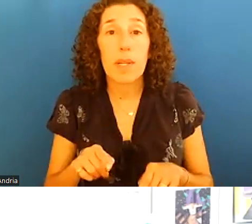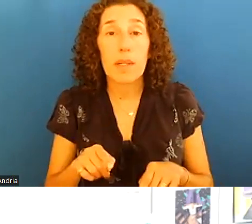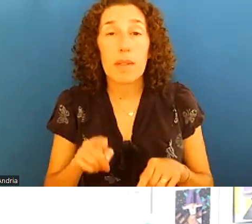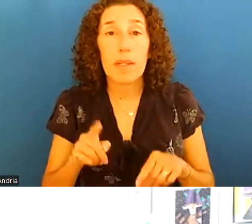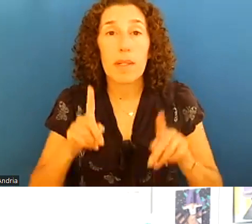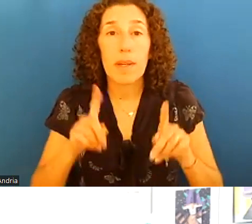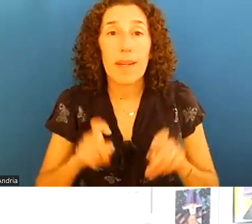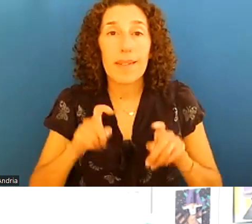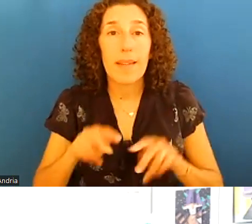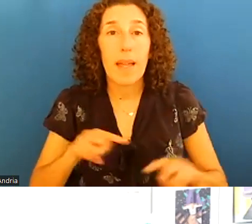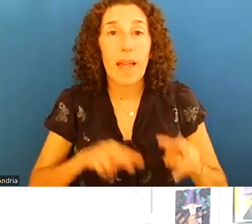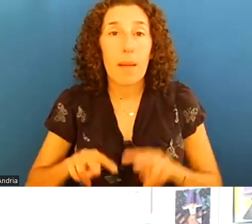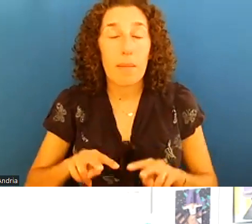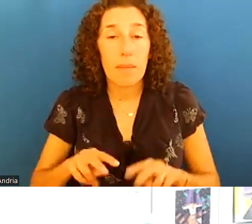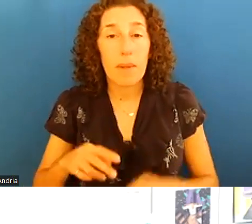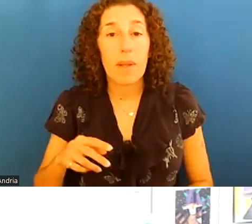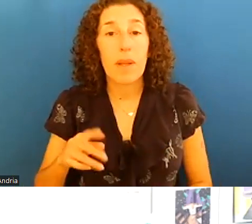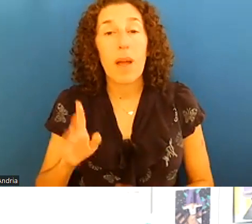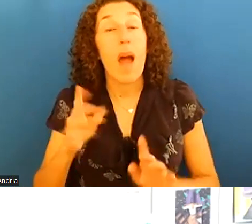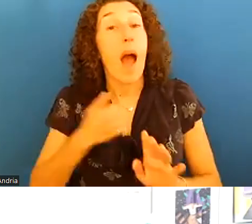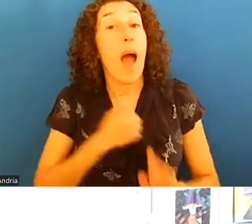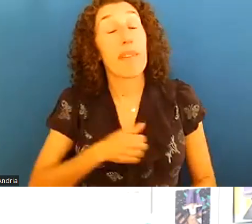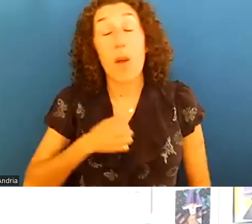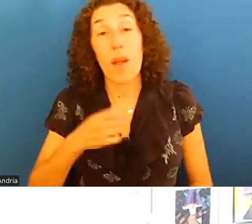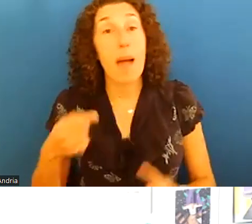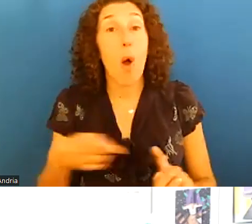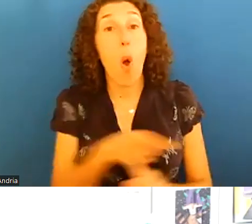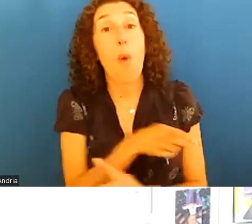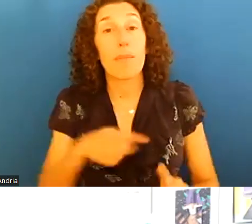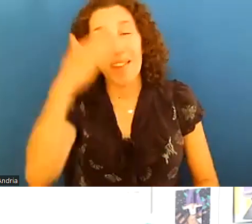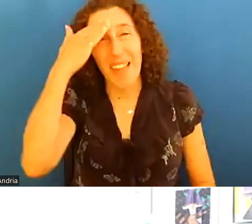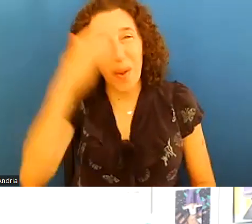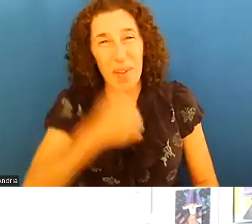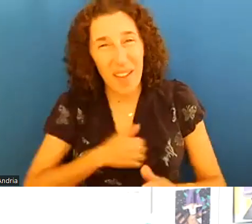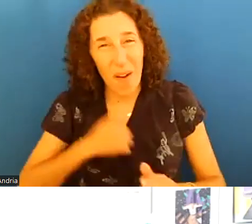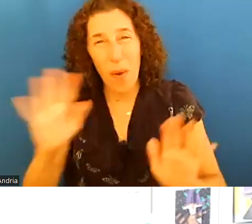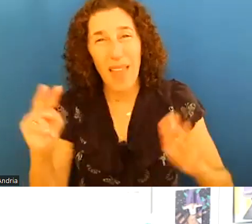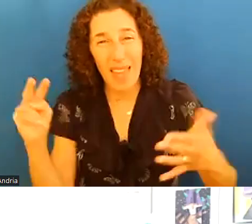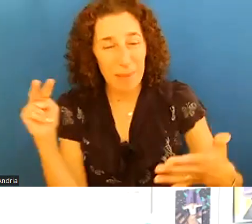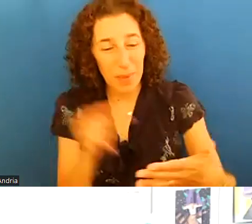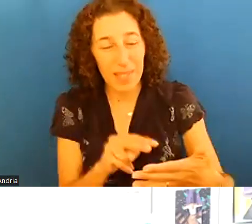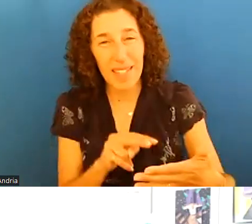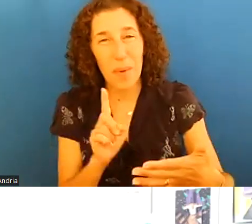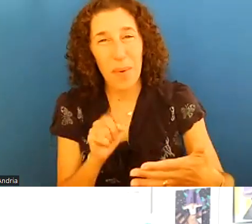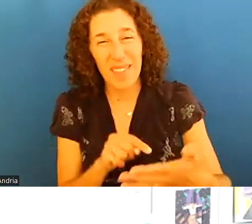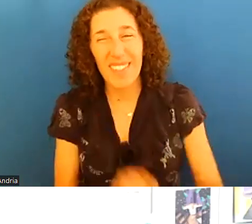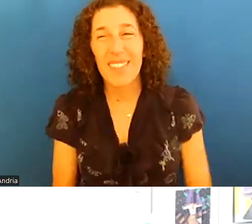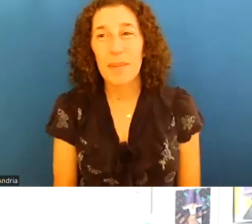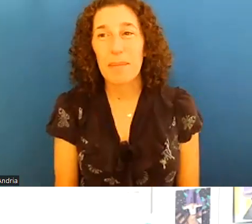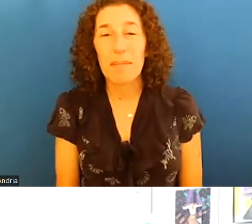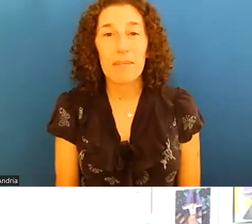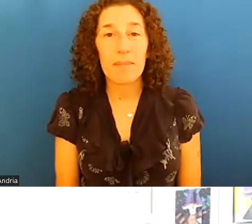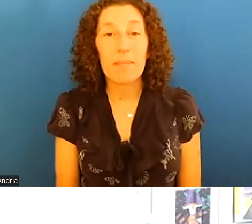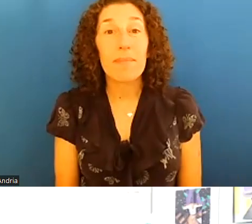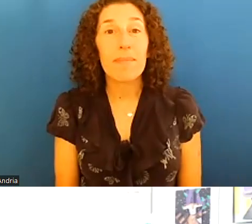whatever they need, we're gonna let me go back to my notes. I'm all over the place right now. Um, so Okay,